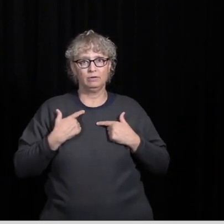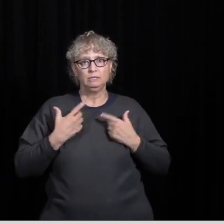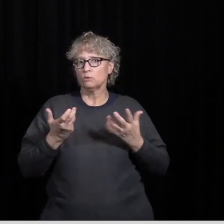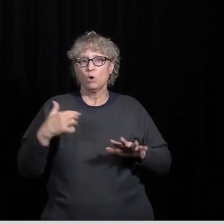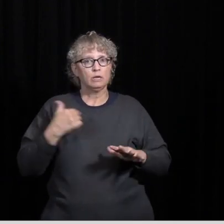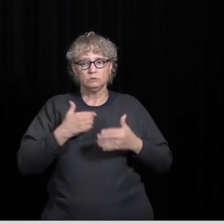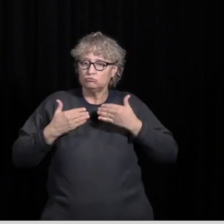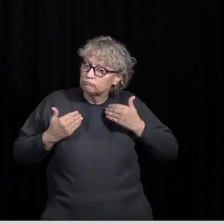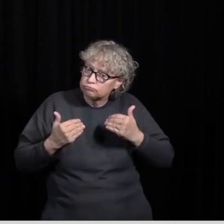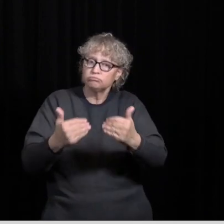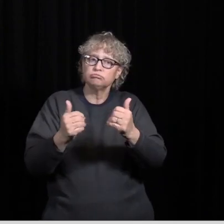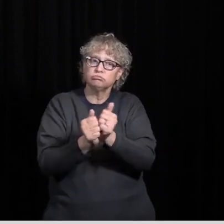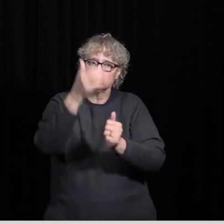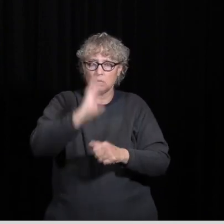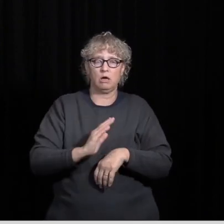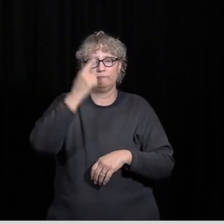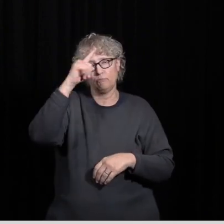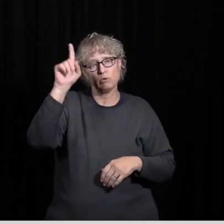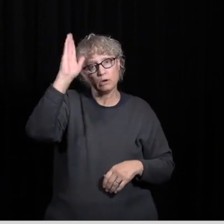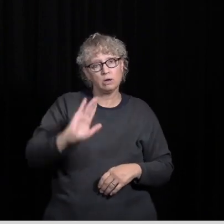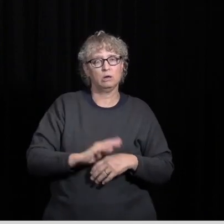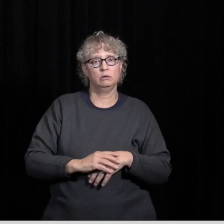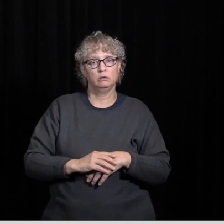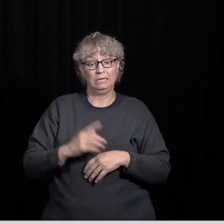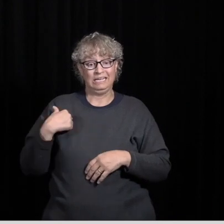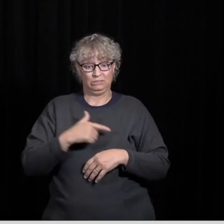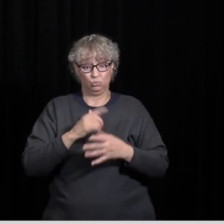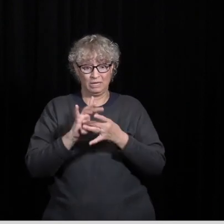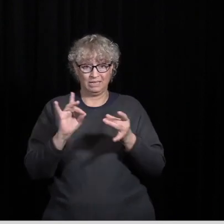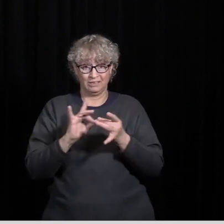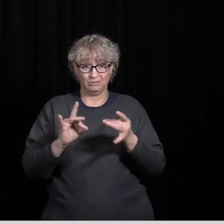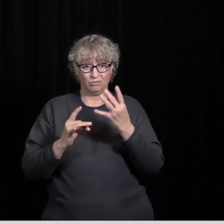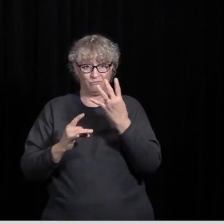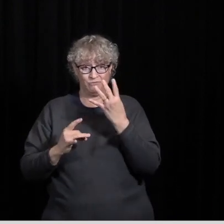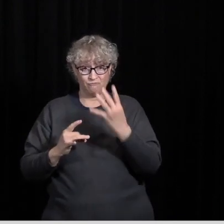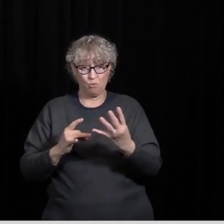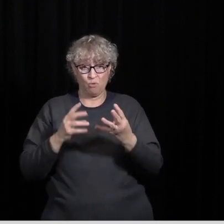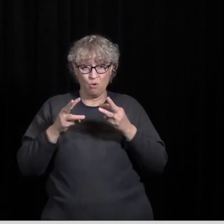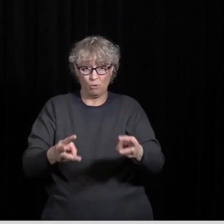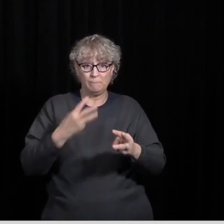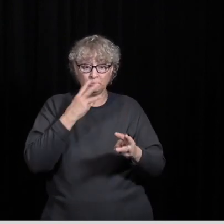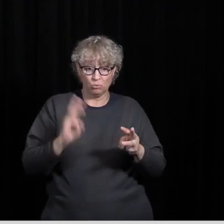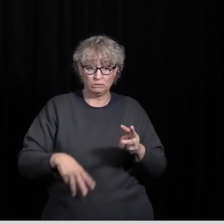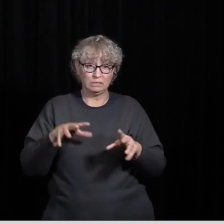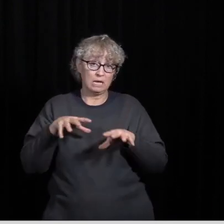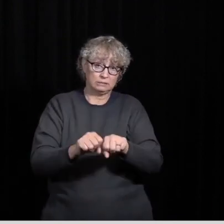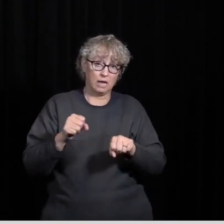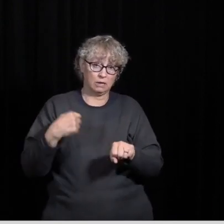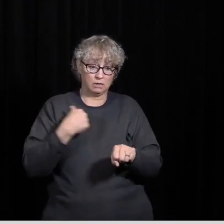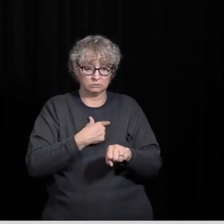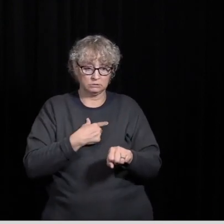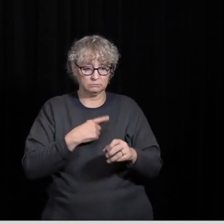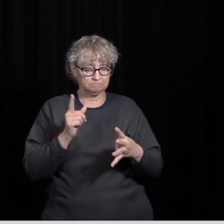moving forward for God. And let me, as we talk about this, just mention four kinds of ways that the wicked attack our foundations.